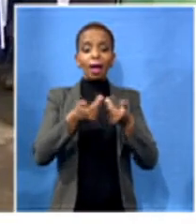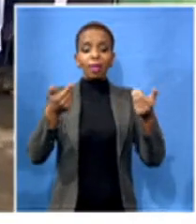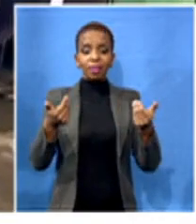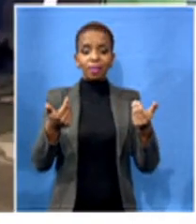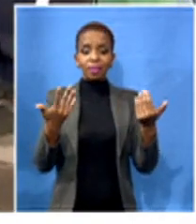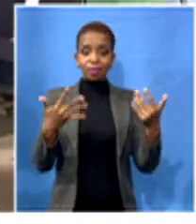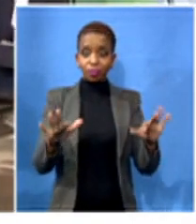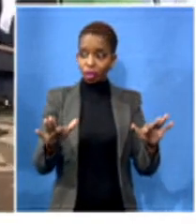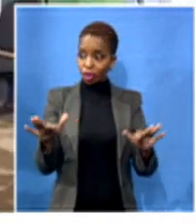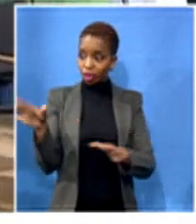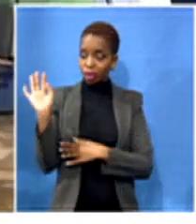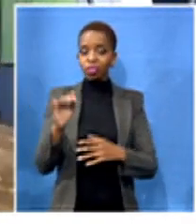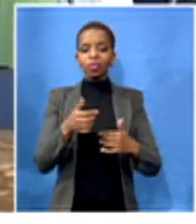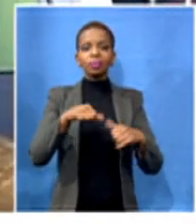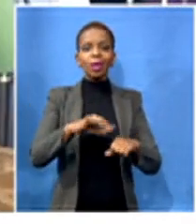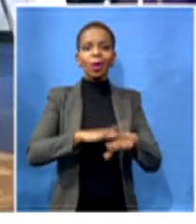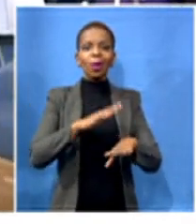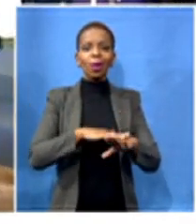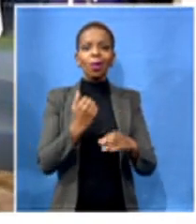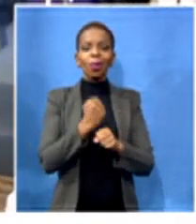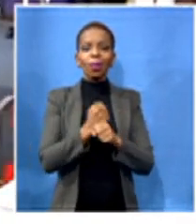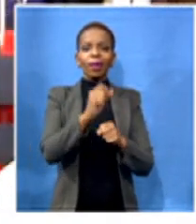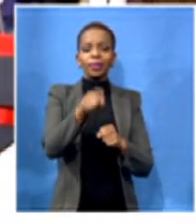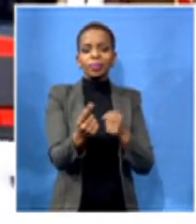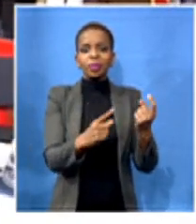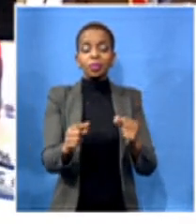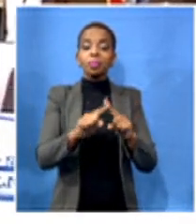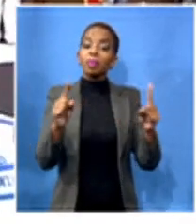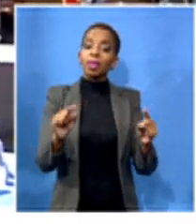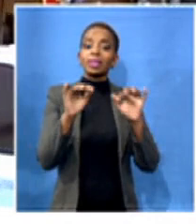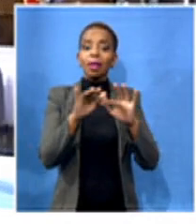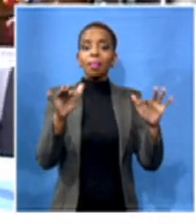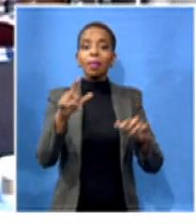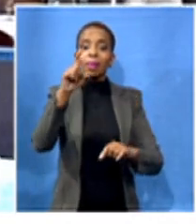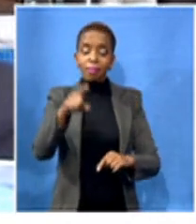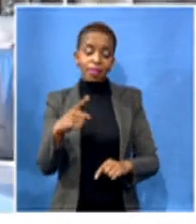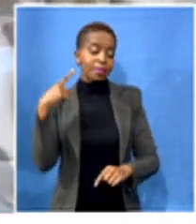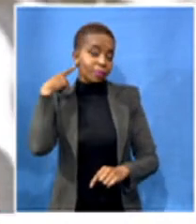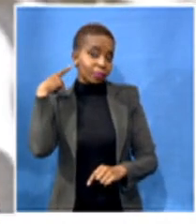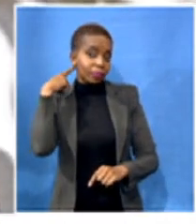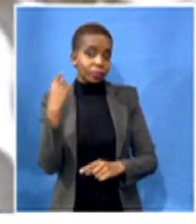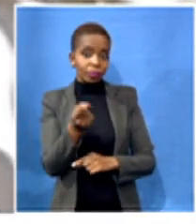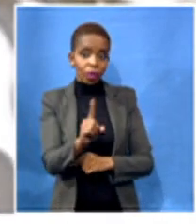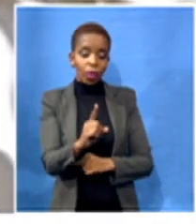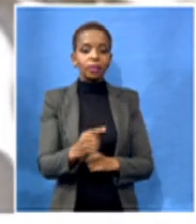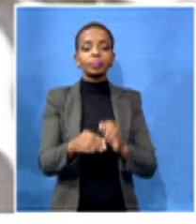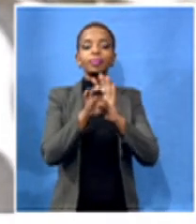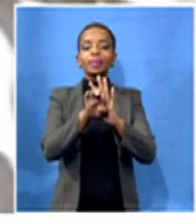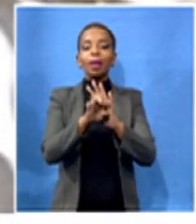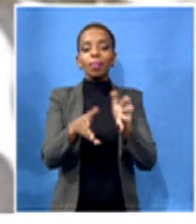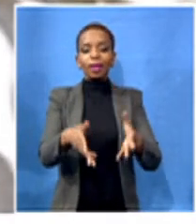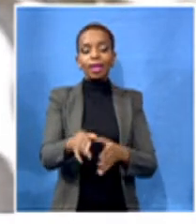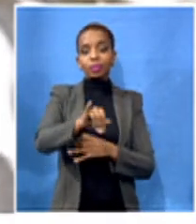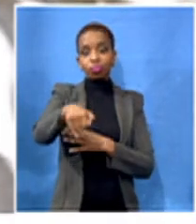people need to be aware that the risk happens afterwards. In other words, if, for instance, here in Johannesburg, we start